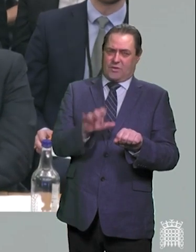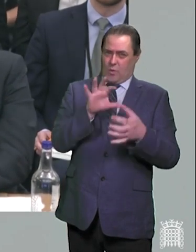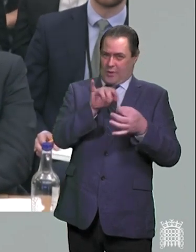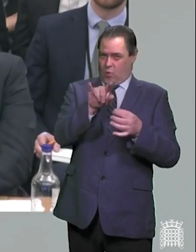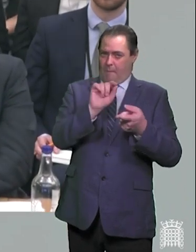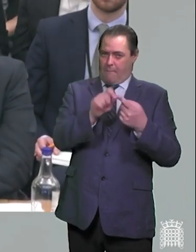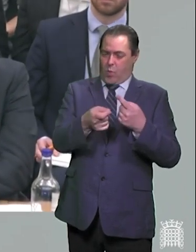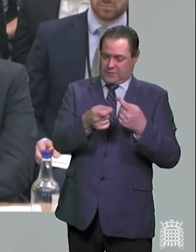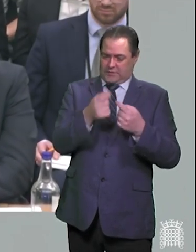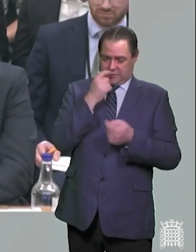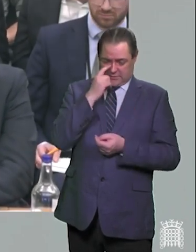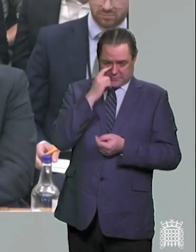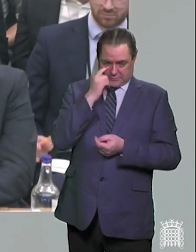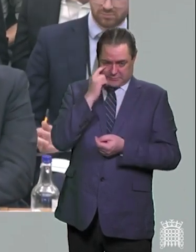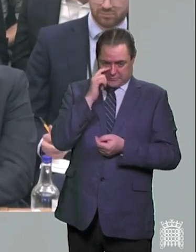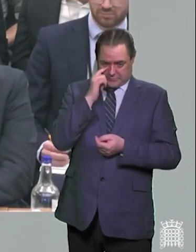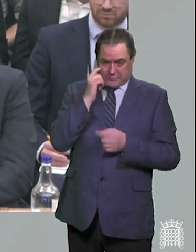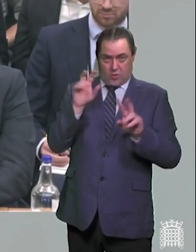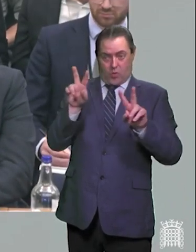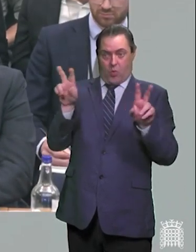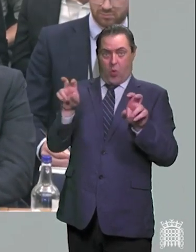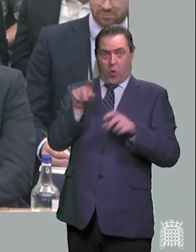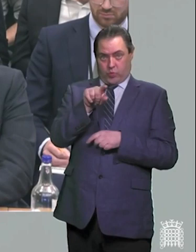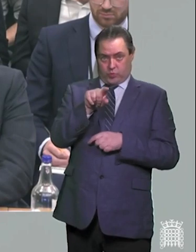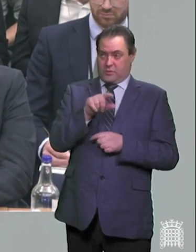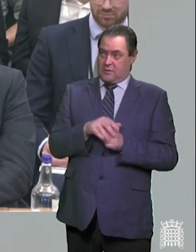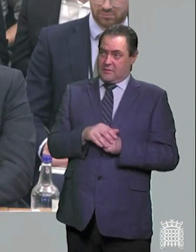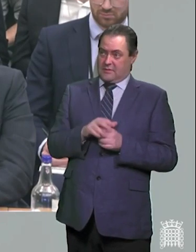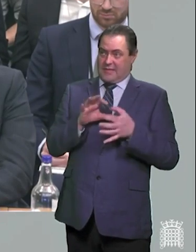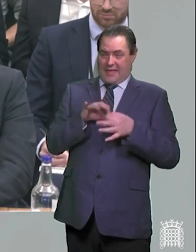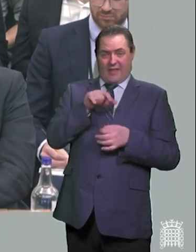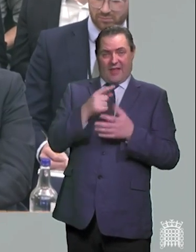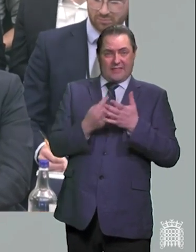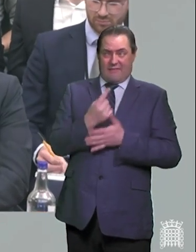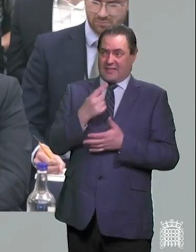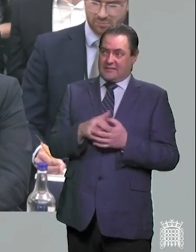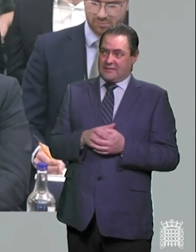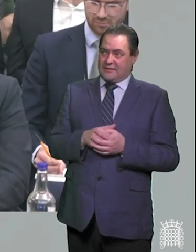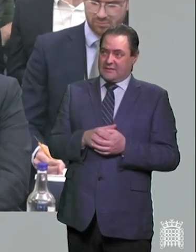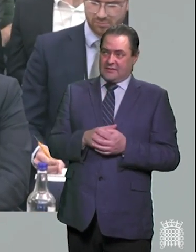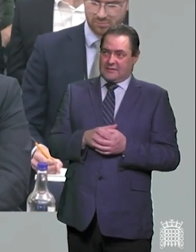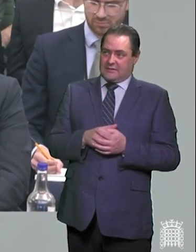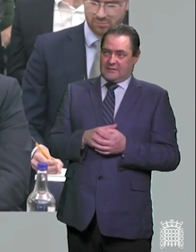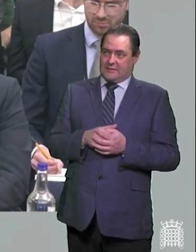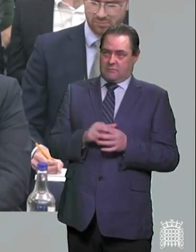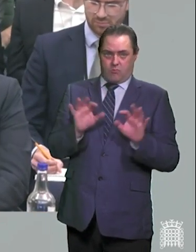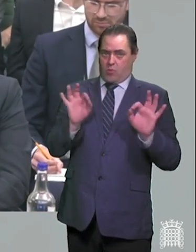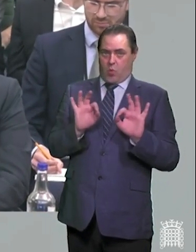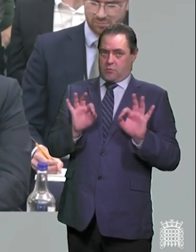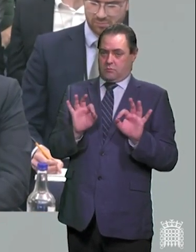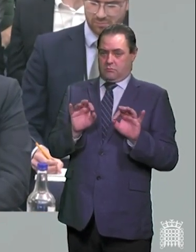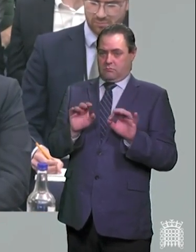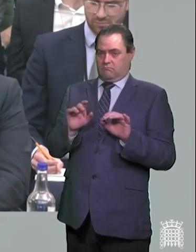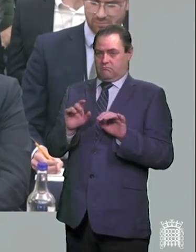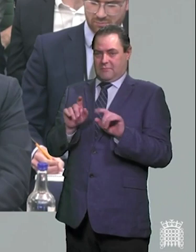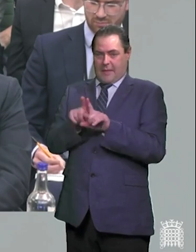Bernard, the quotation that you have about that event does not actually accord with my